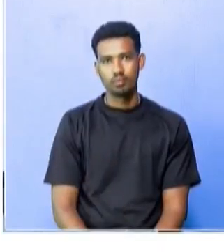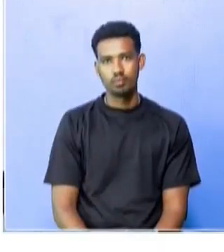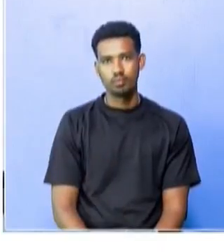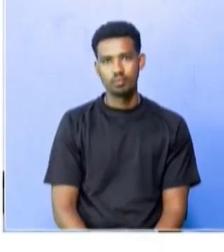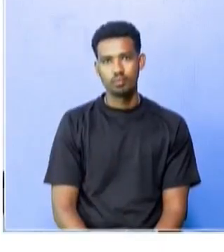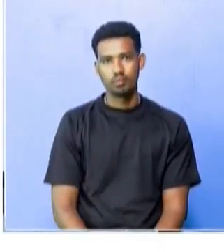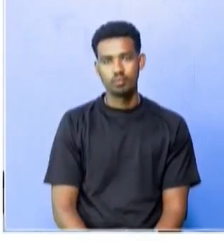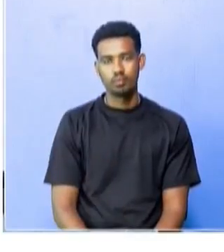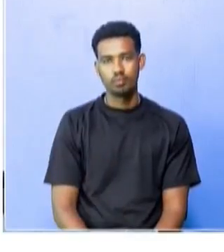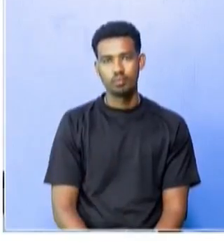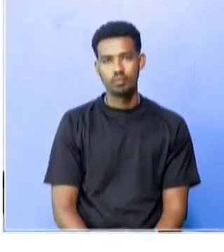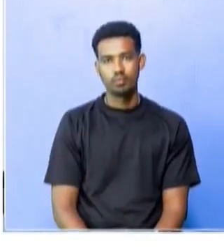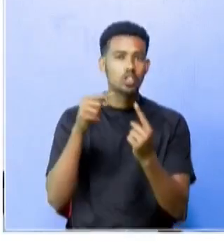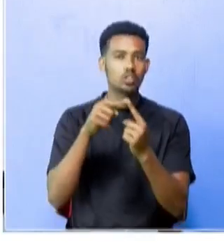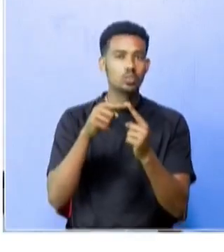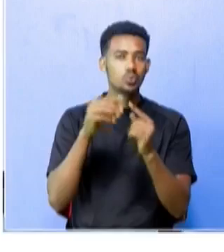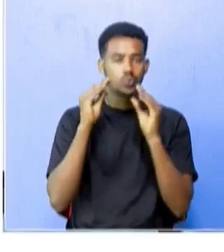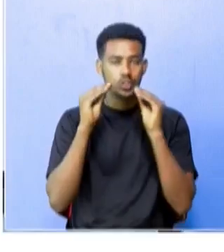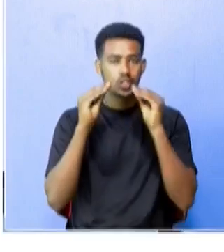to.